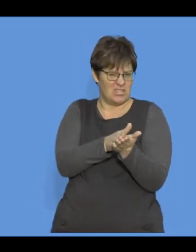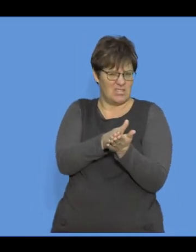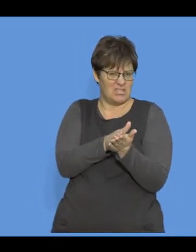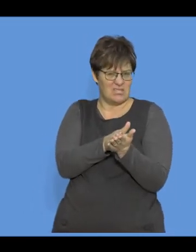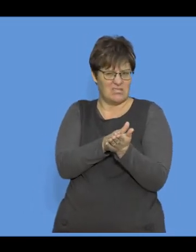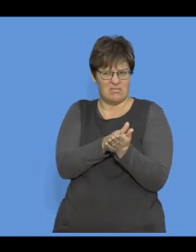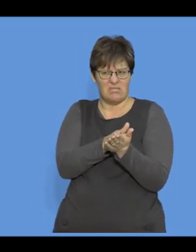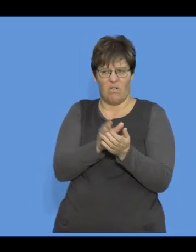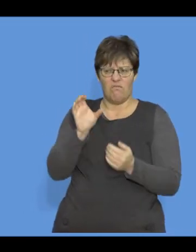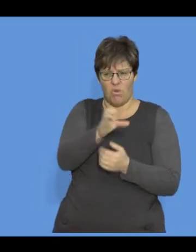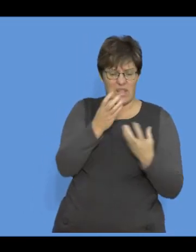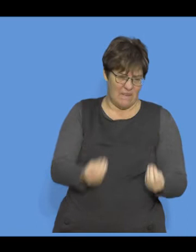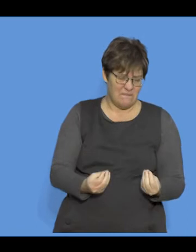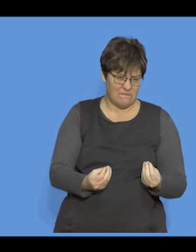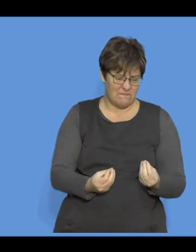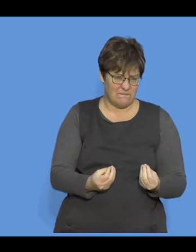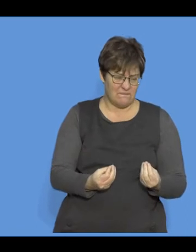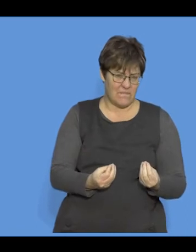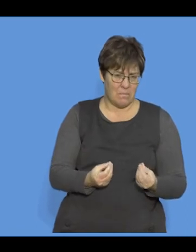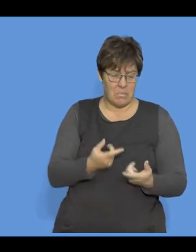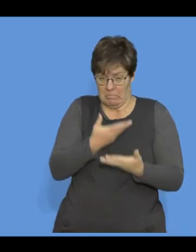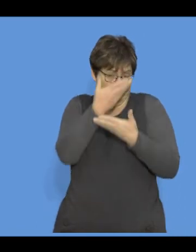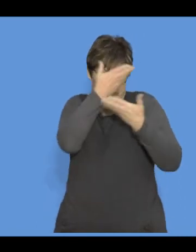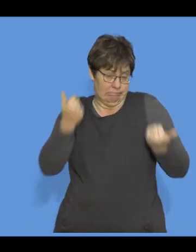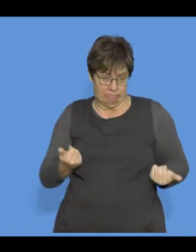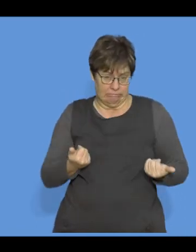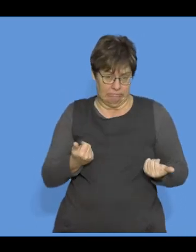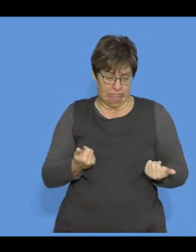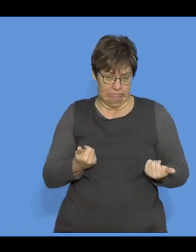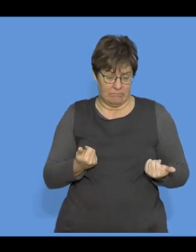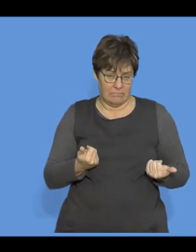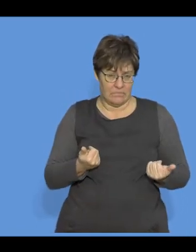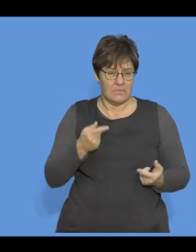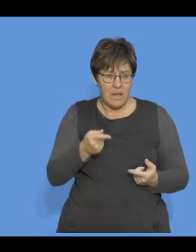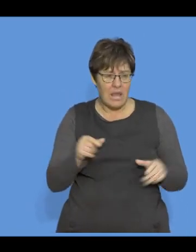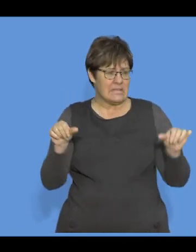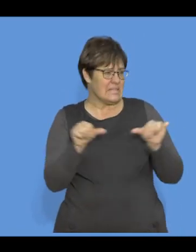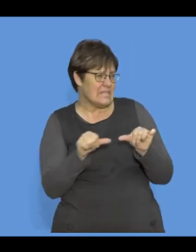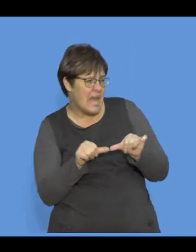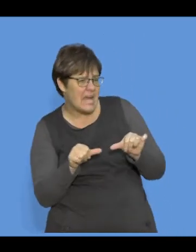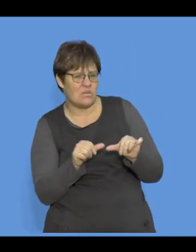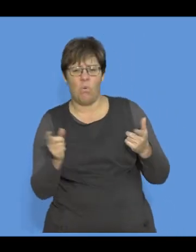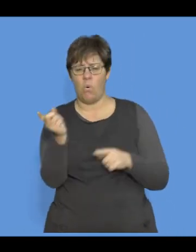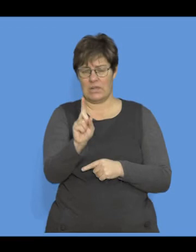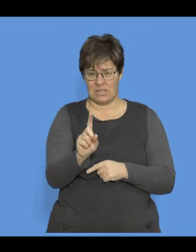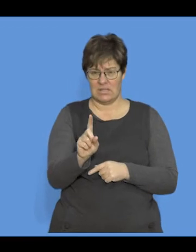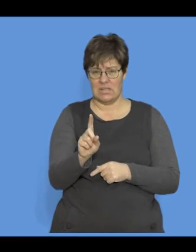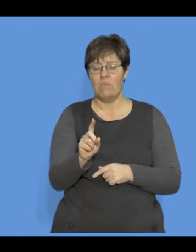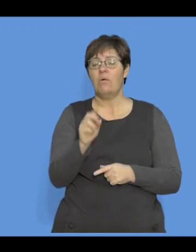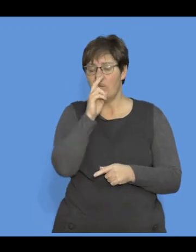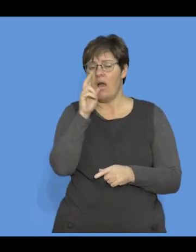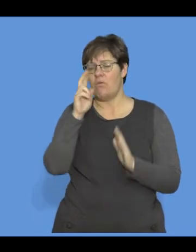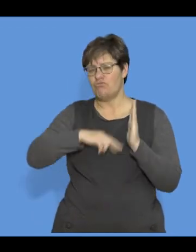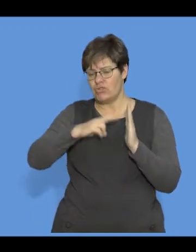over here, although we have no idea what that size is or what it is. We'd have to read more